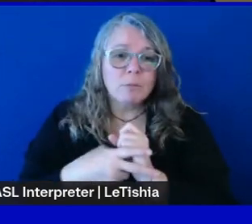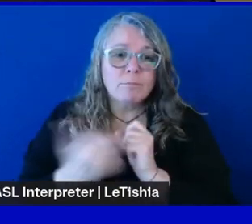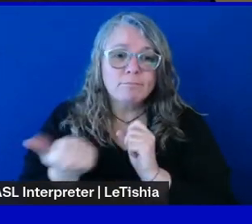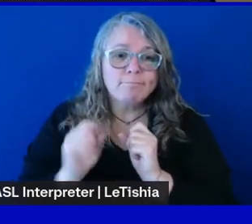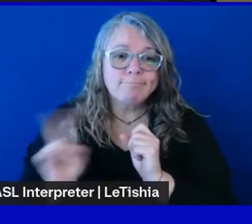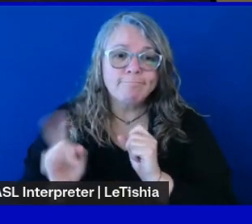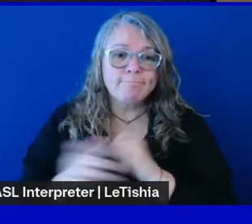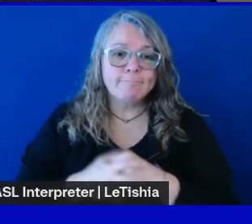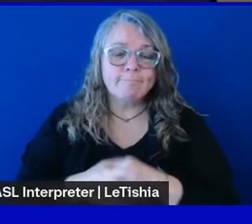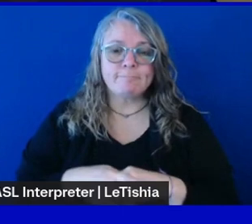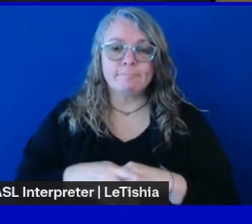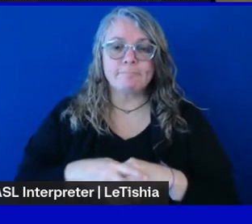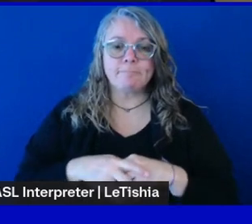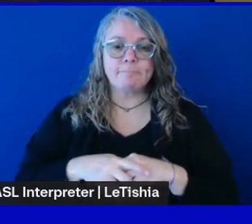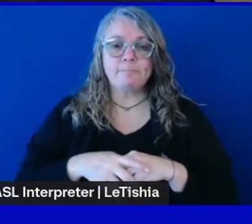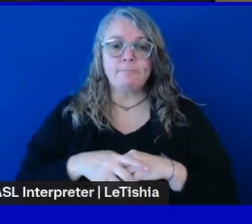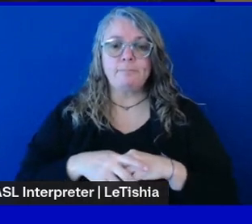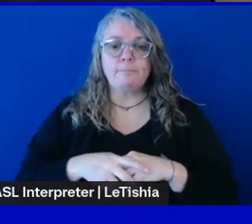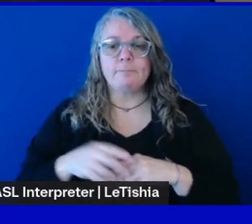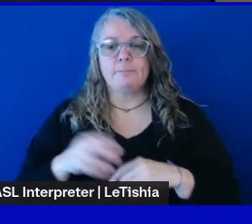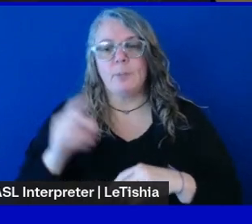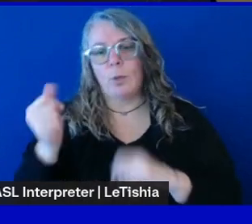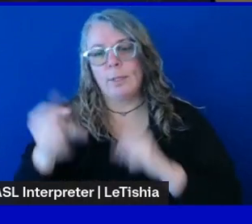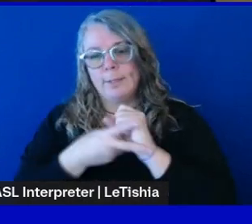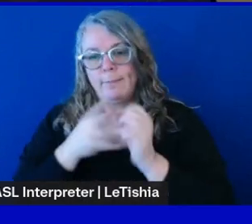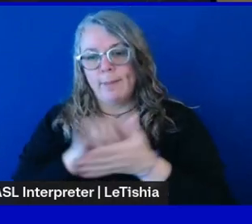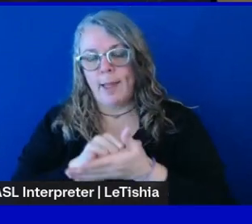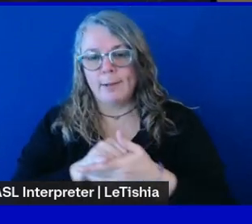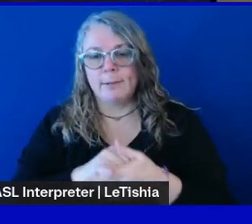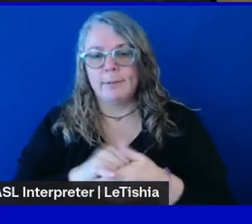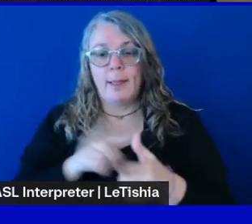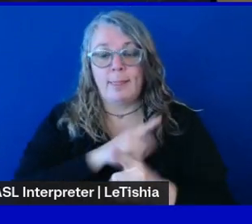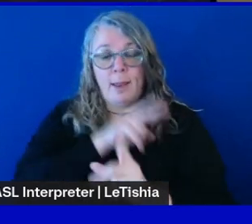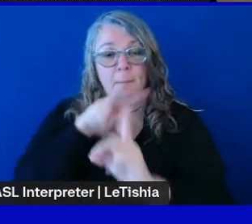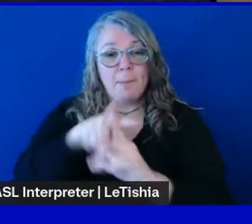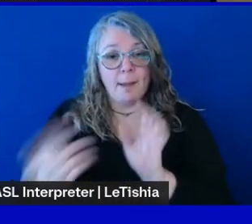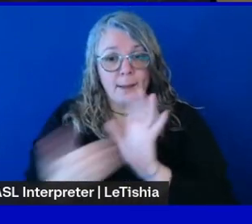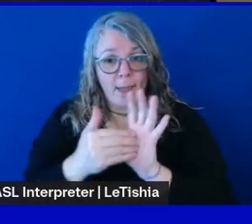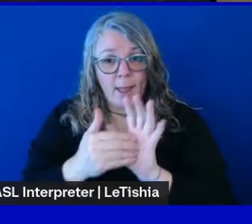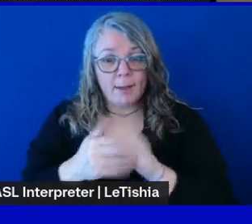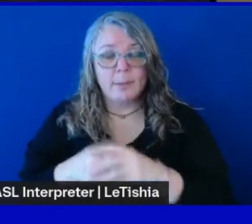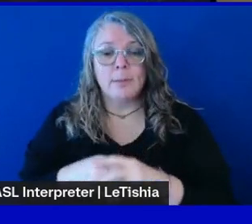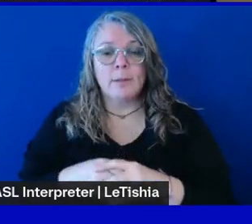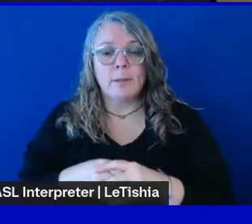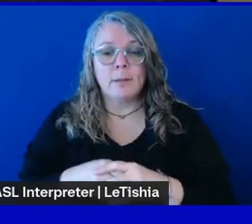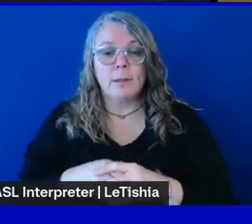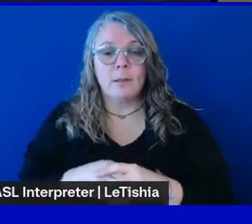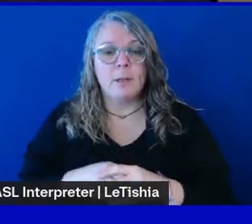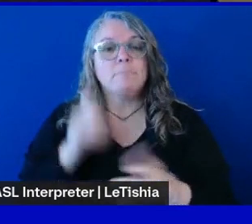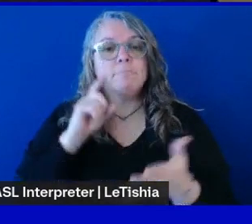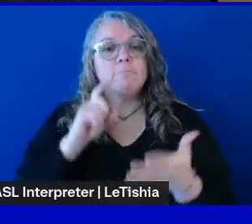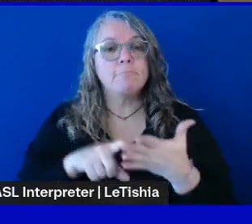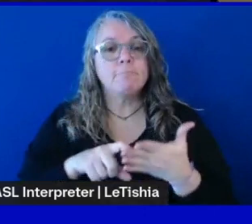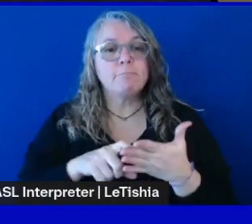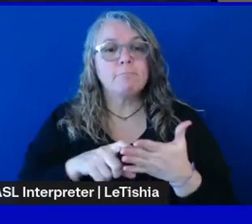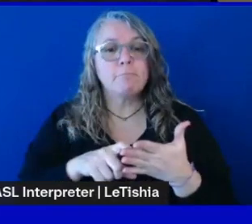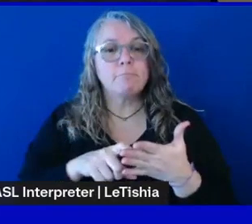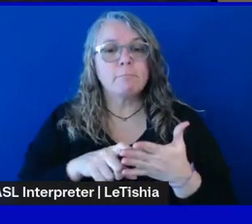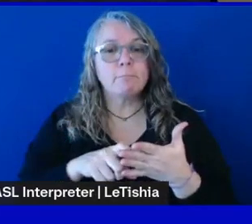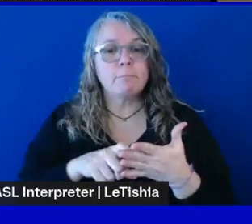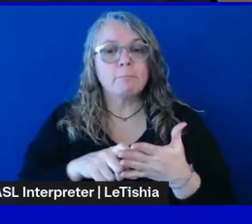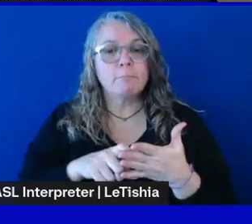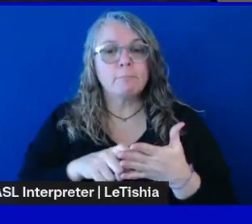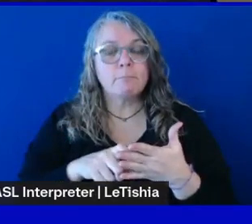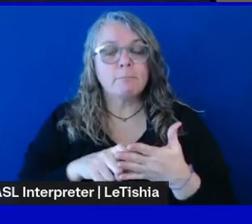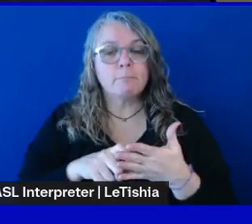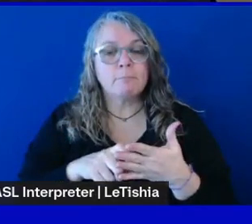So if I just quickly save that, I'm just going to apply it again. You're going to notice that